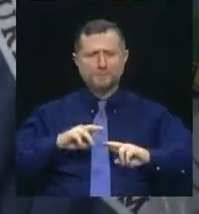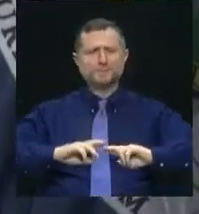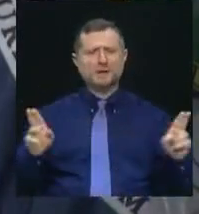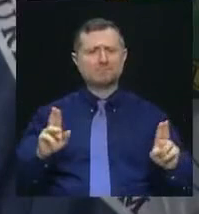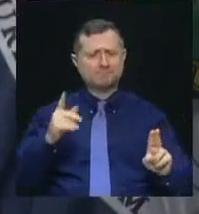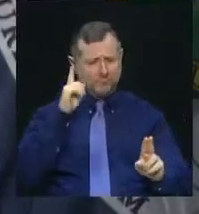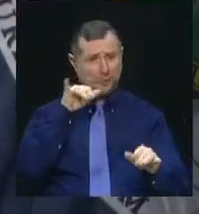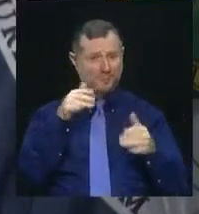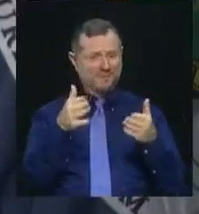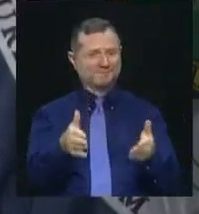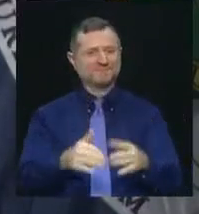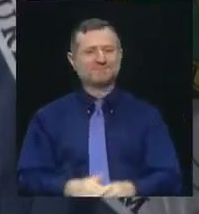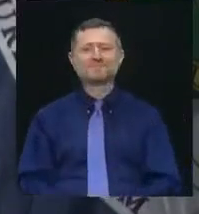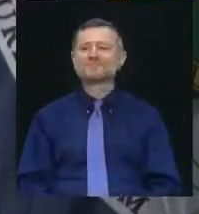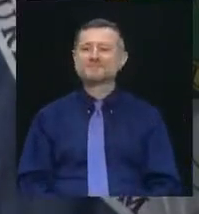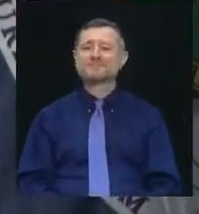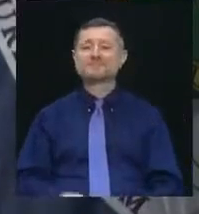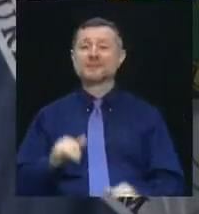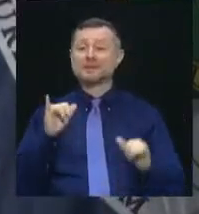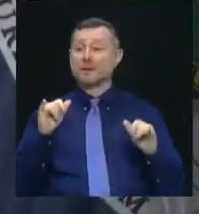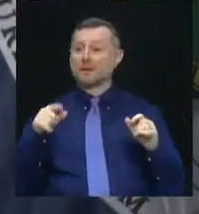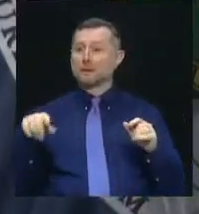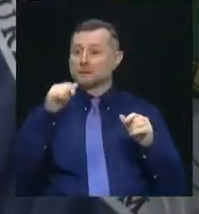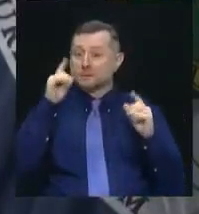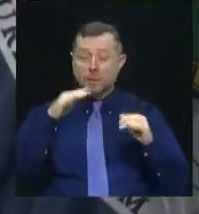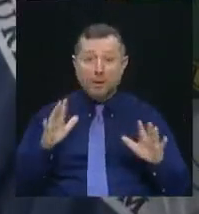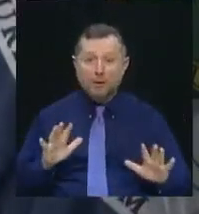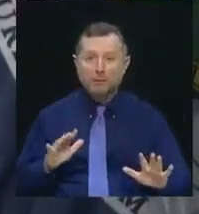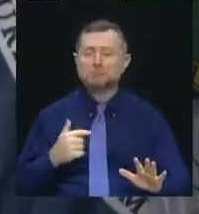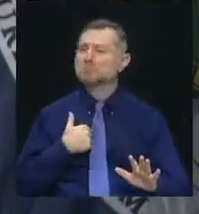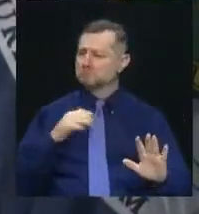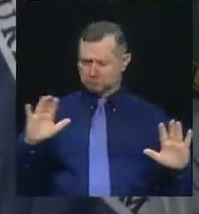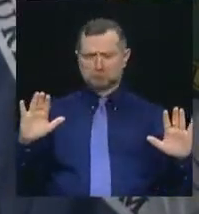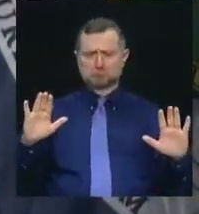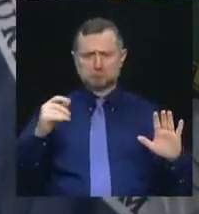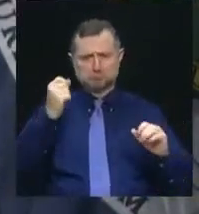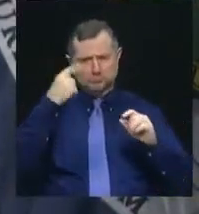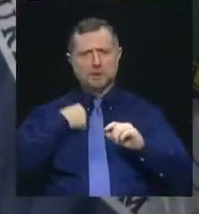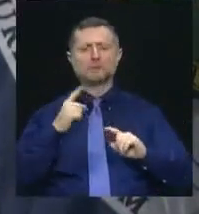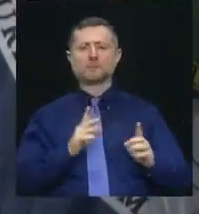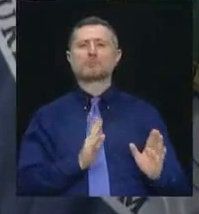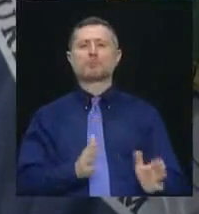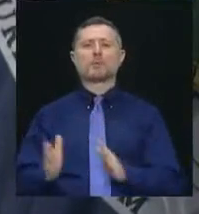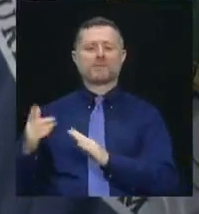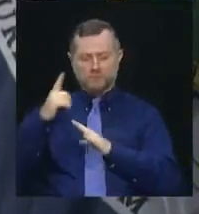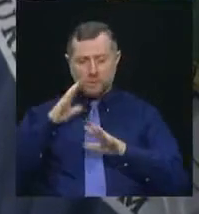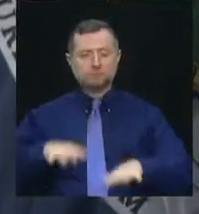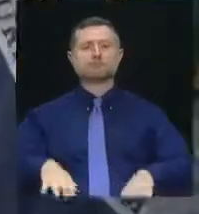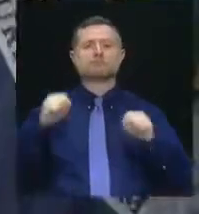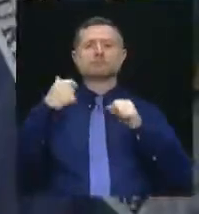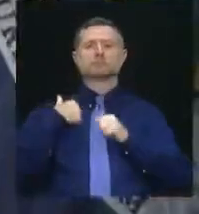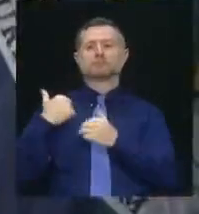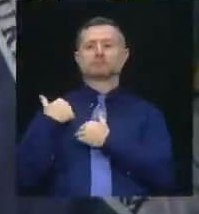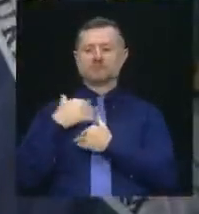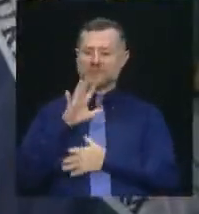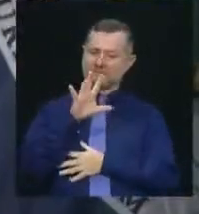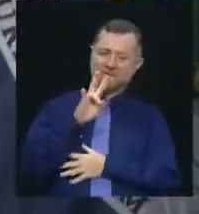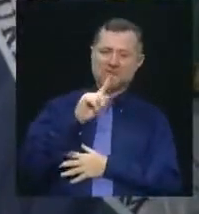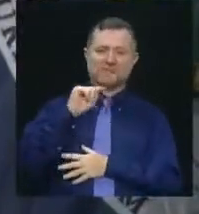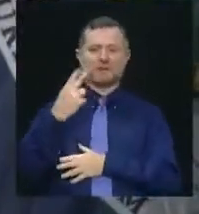we expected or asked for, but I am fully prepared to assume the responsibilities as the 57th governor of the state of New York.